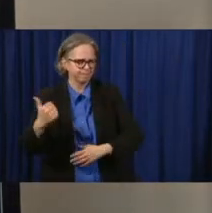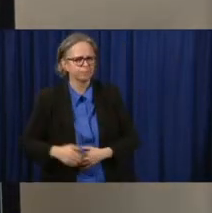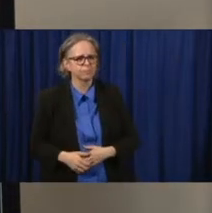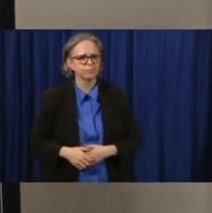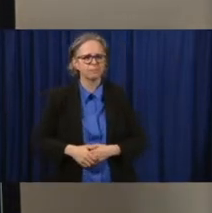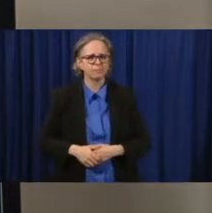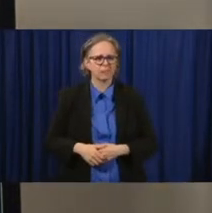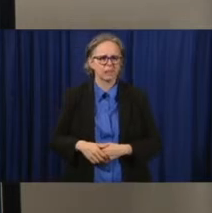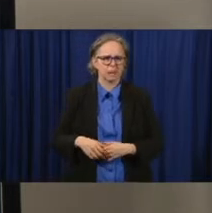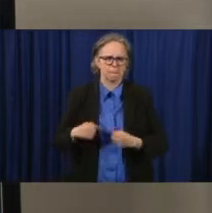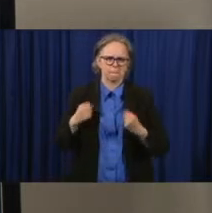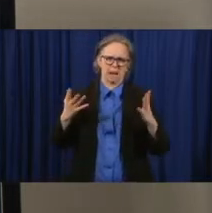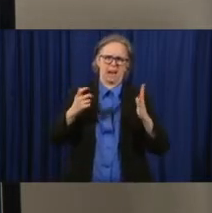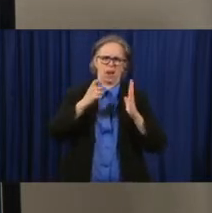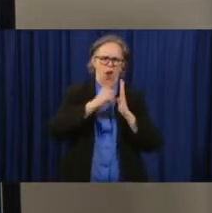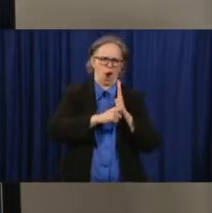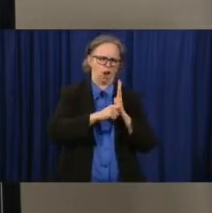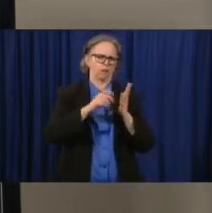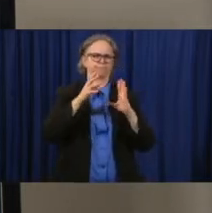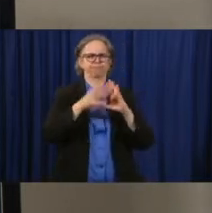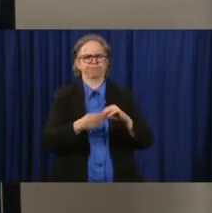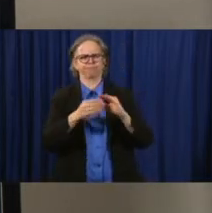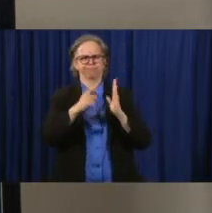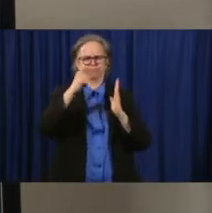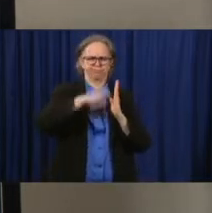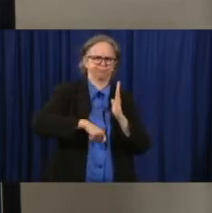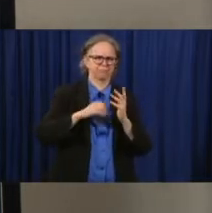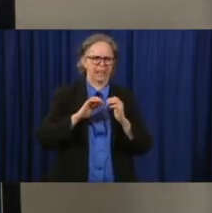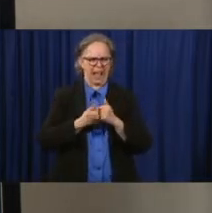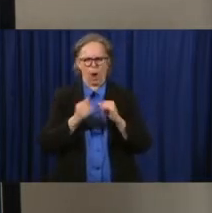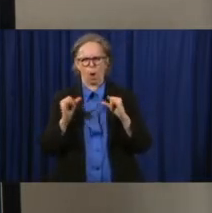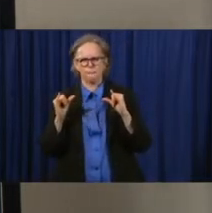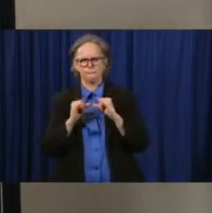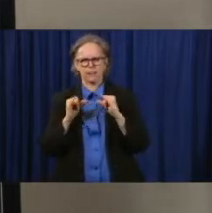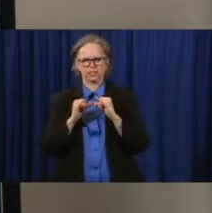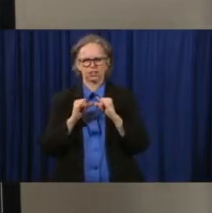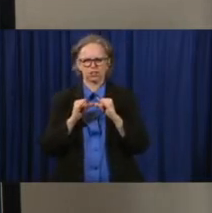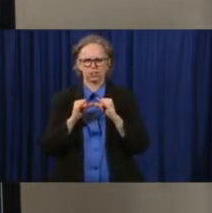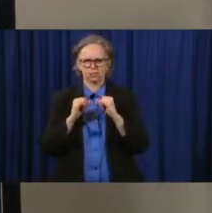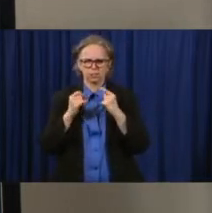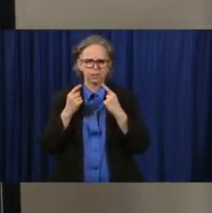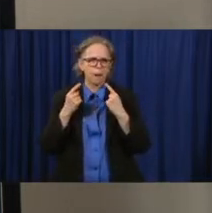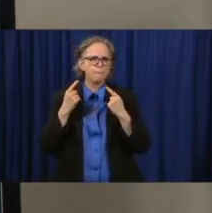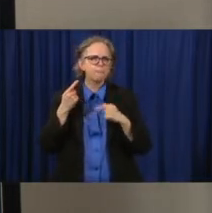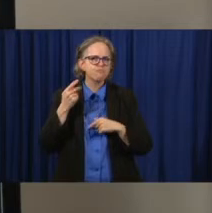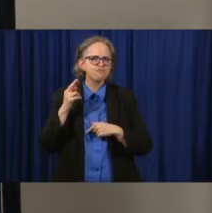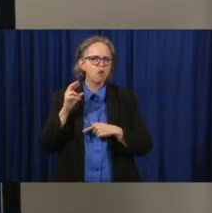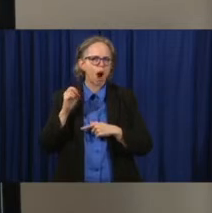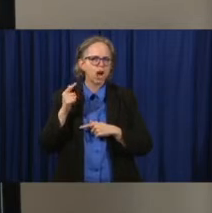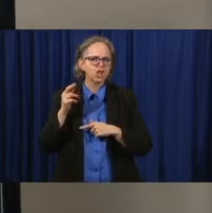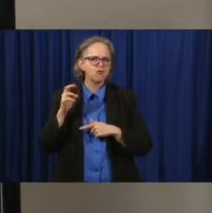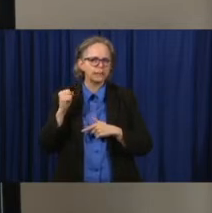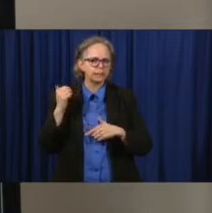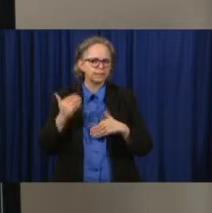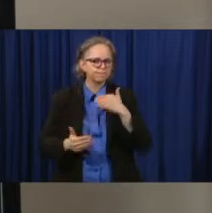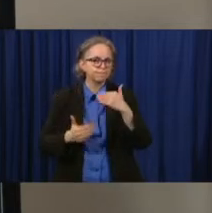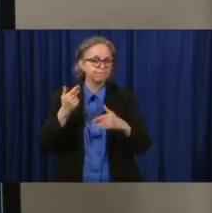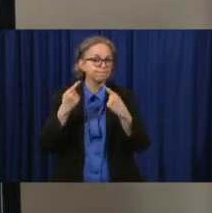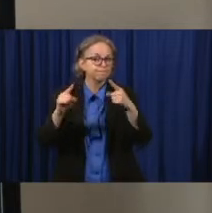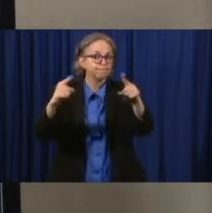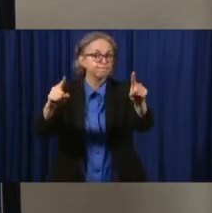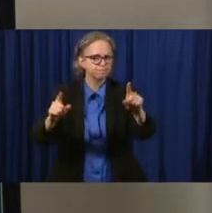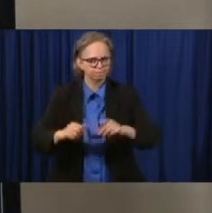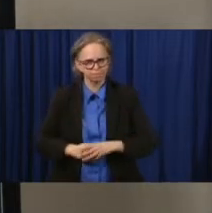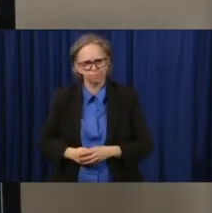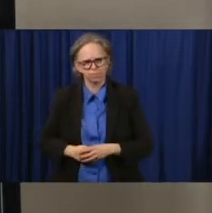about how we really measure our progress as we move forward. Again, we're learning a lot as we go. That will not change, I think,